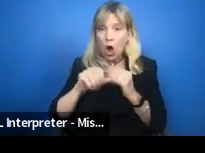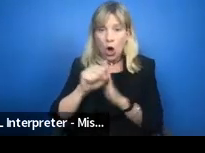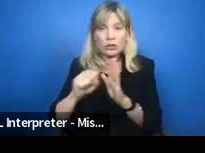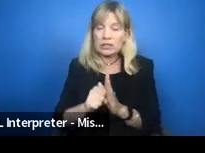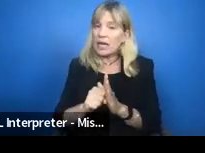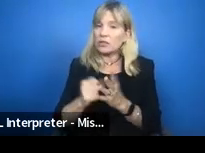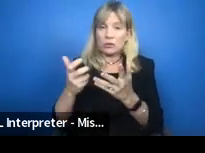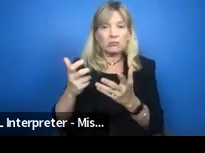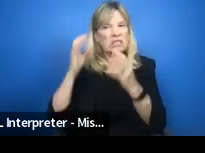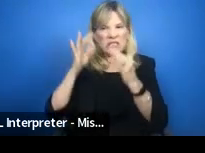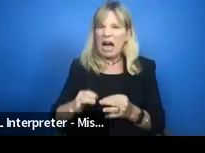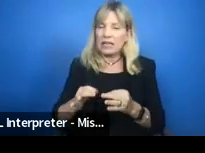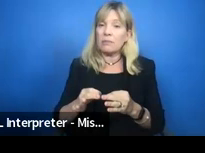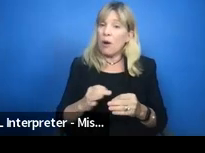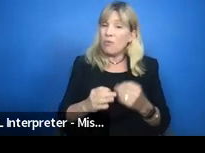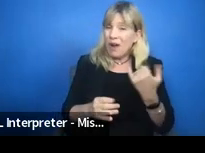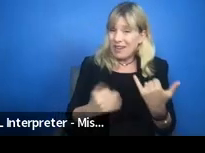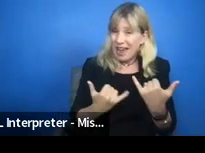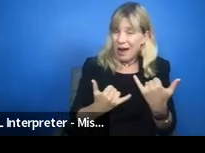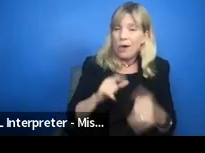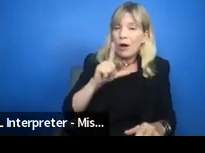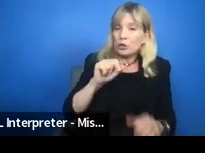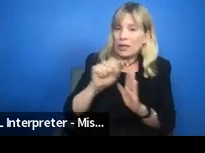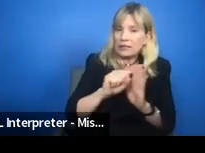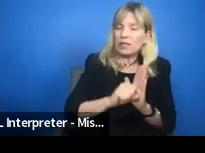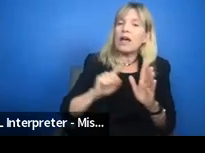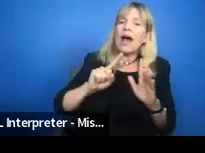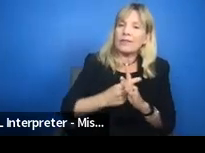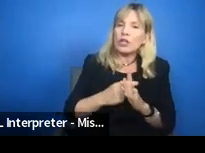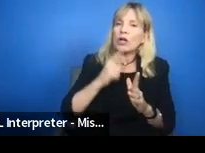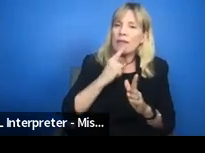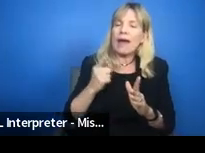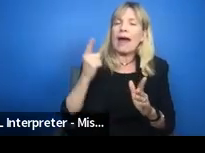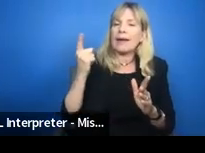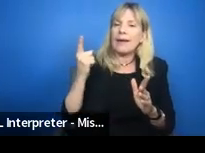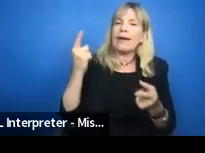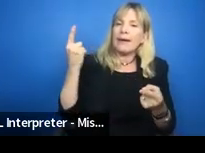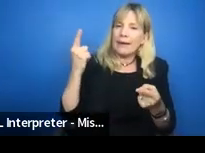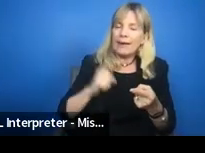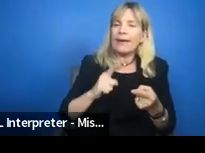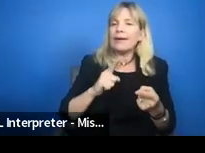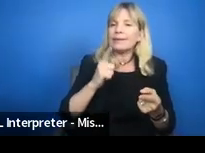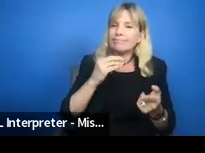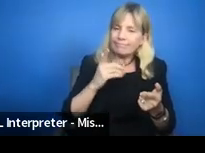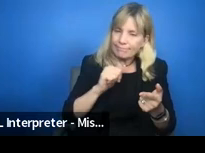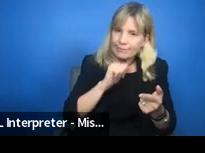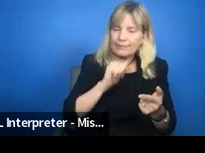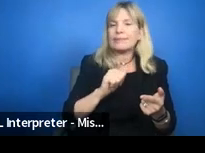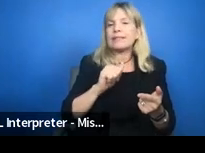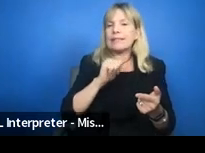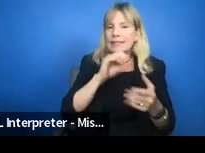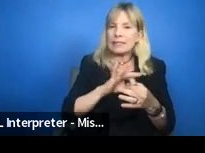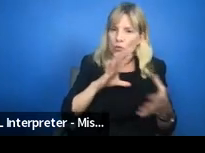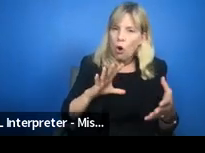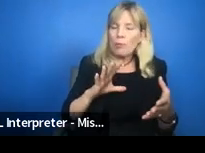In fact, as of now, there are only about 20 states that have started disenrollments. So some will start next month, some will start the month after